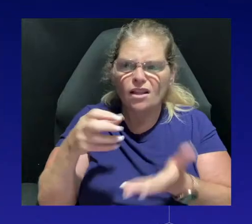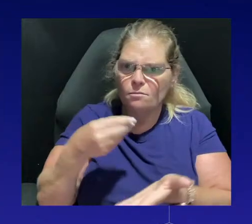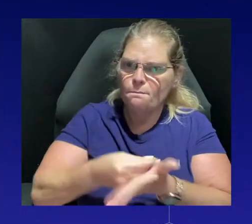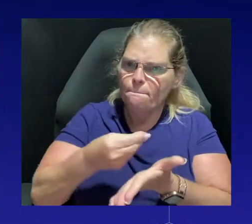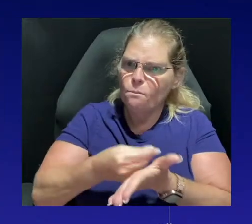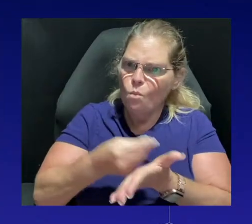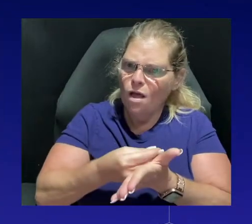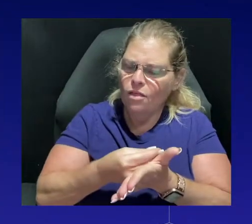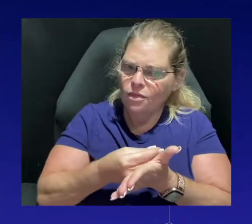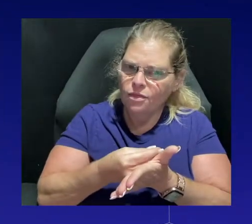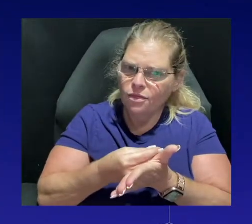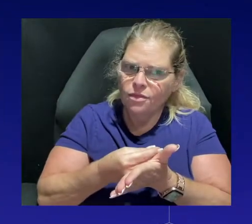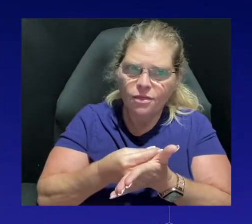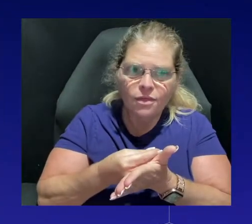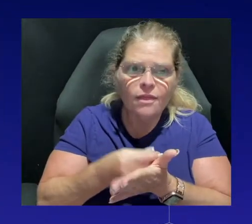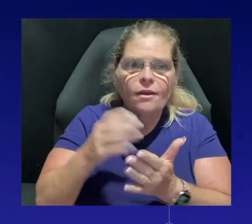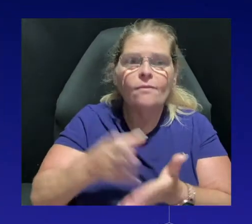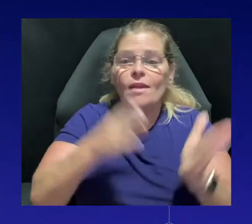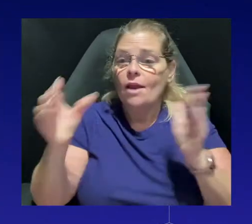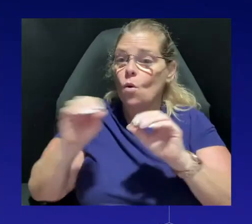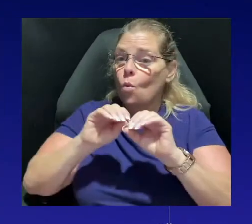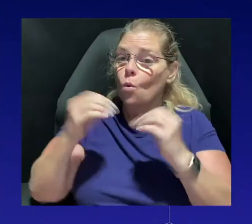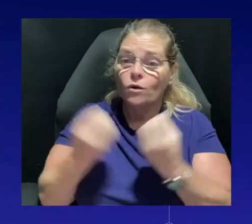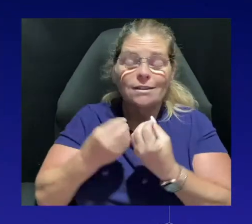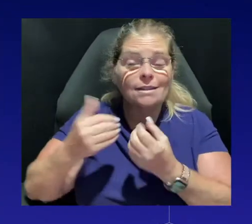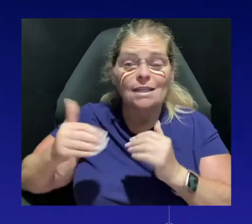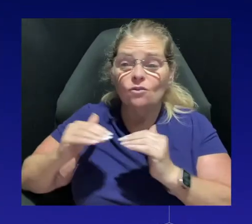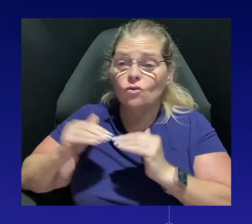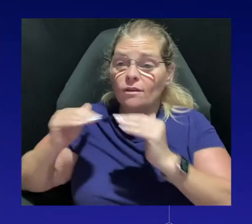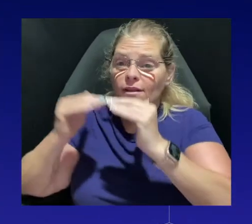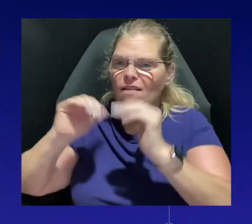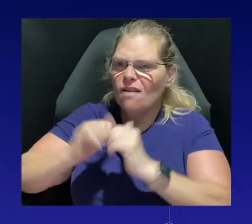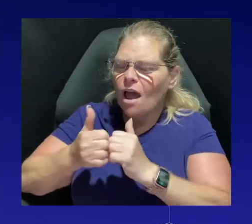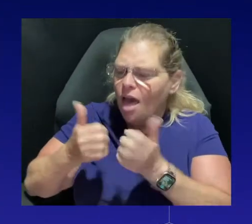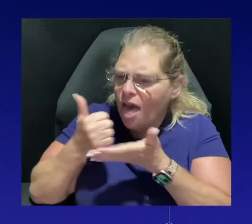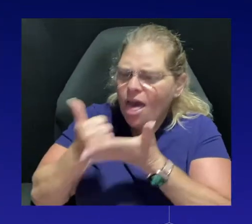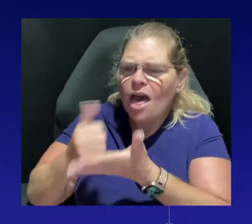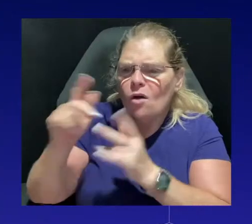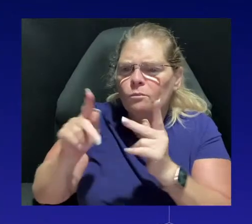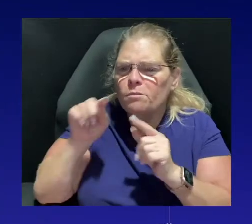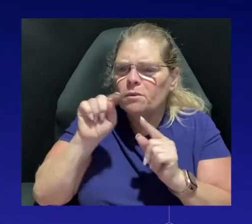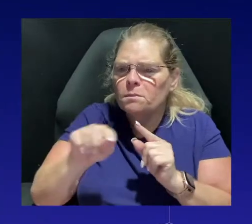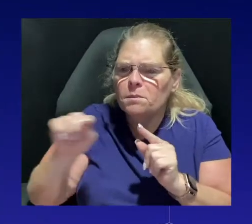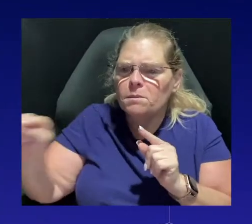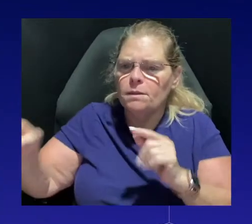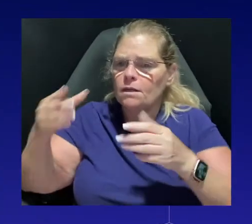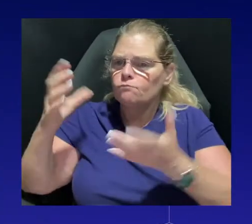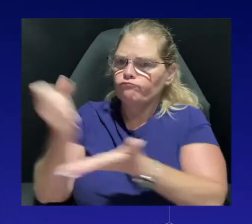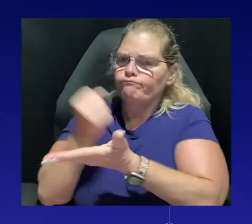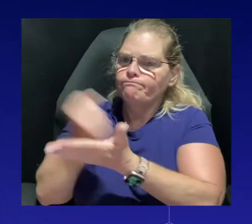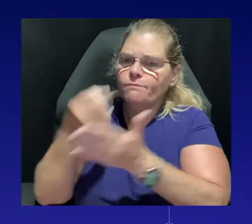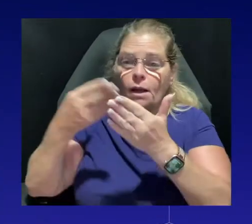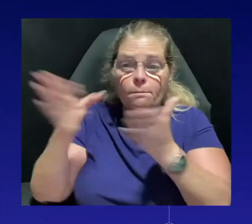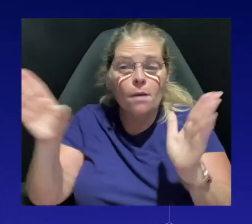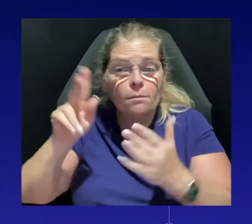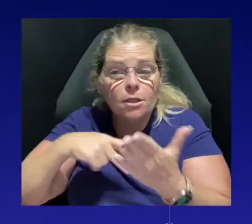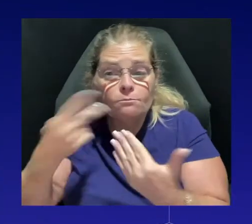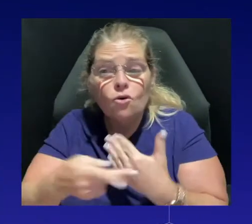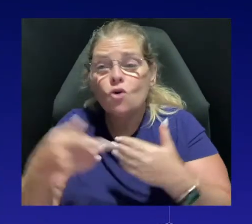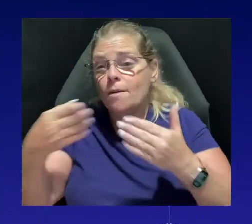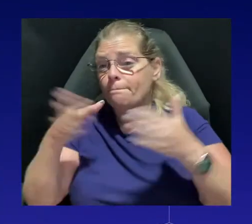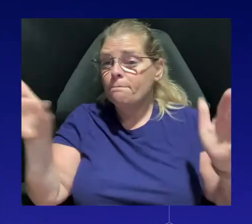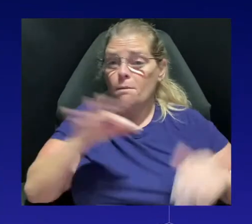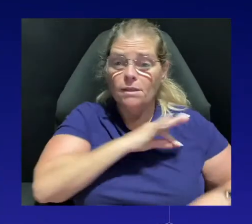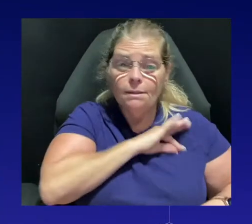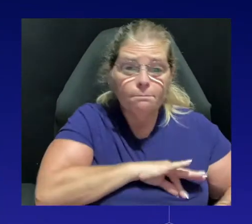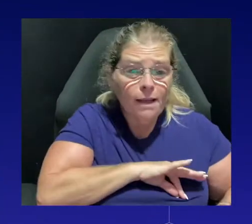they developed strategies to help individuals take advantage of public programs, public benefits, for example. And so